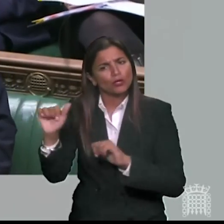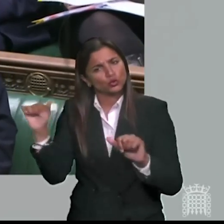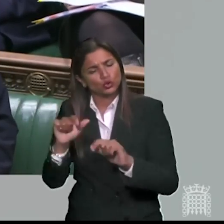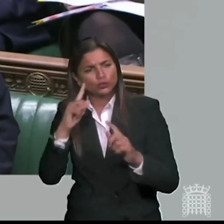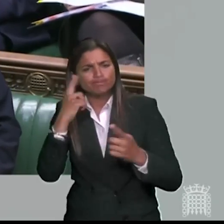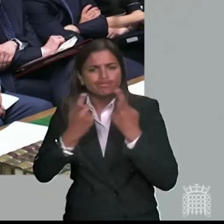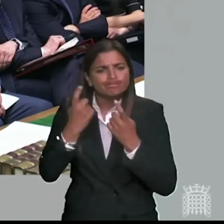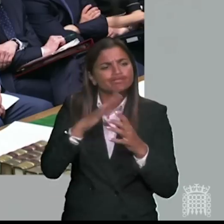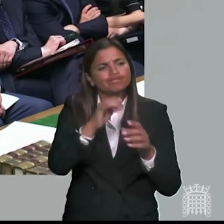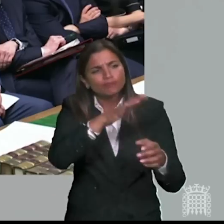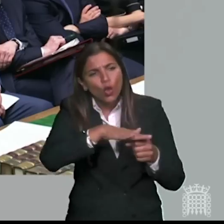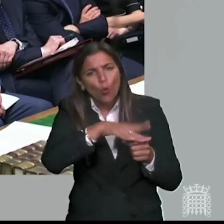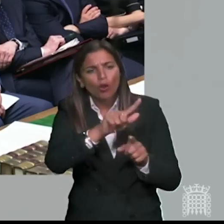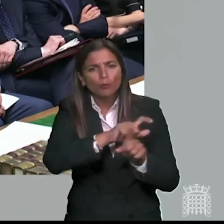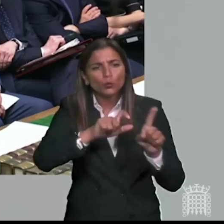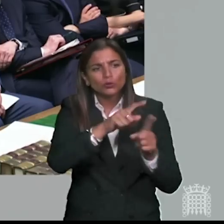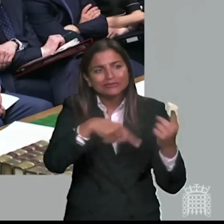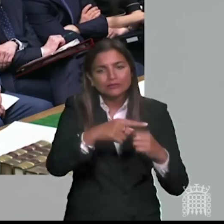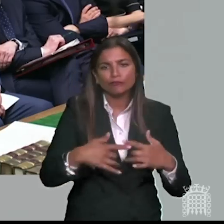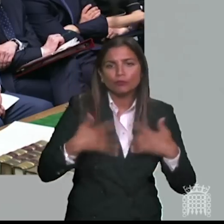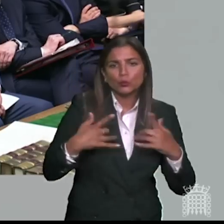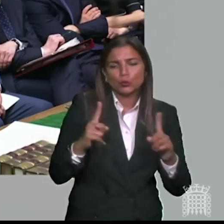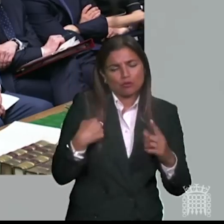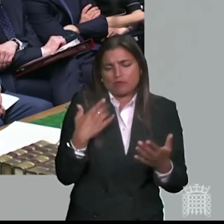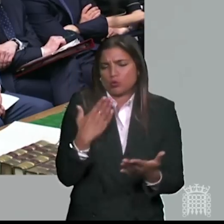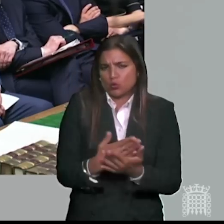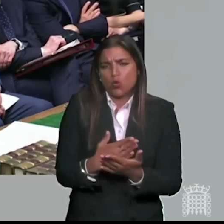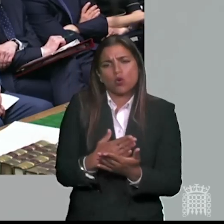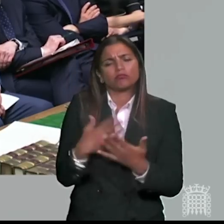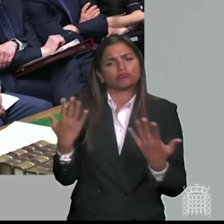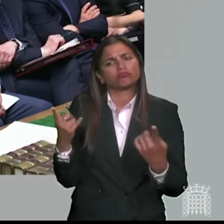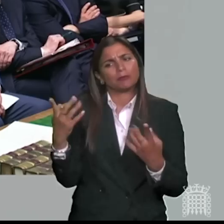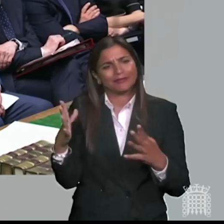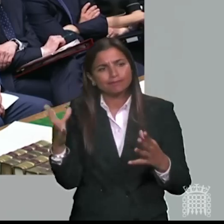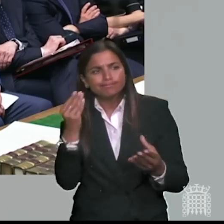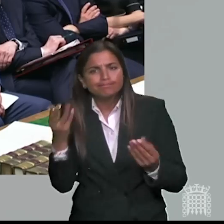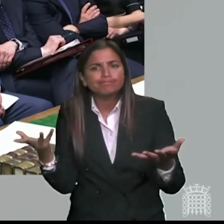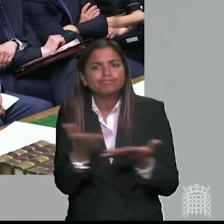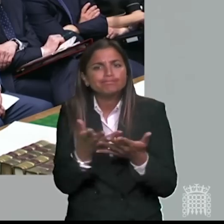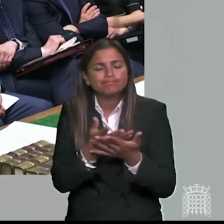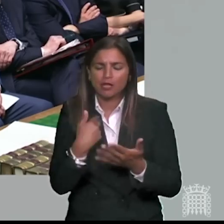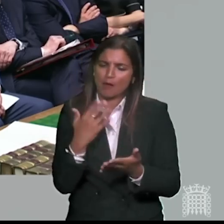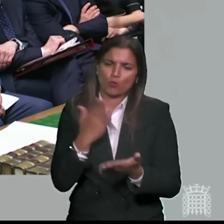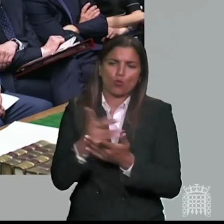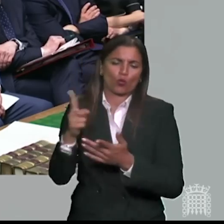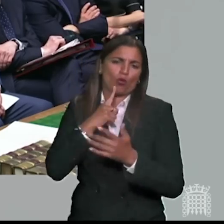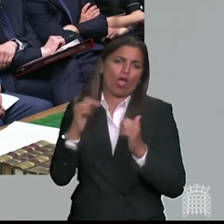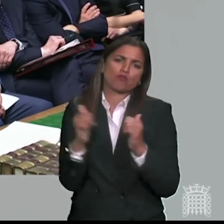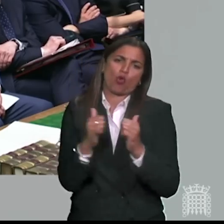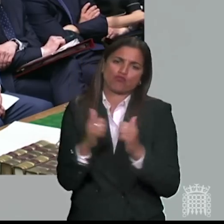sure the bank in question will have heard the remarks to the House from my honourable friend, and I trust that they will take appropriate